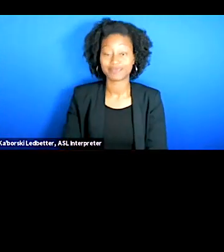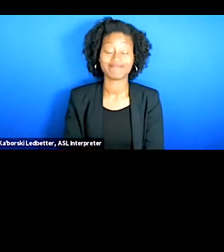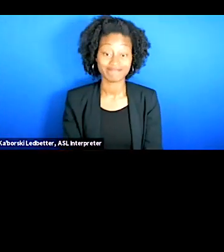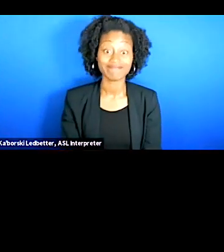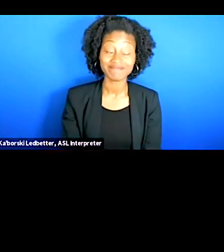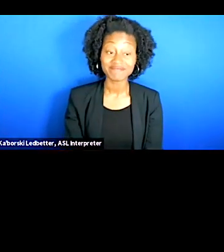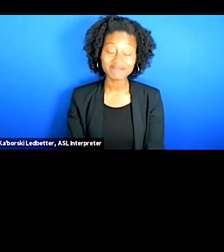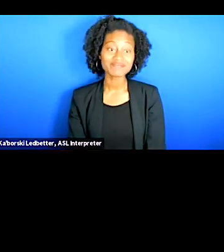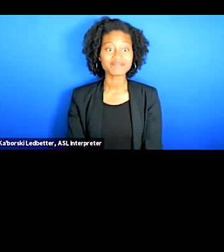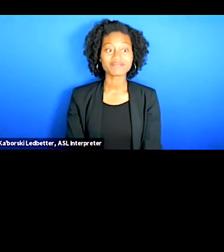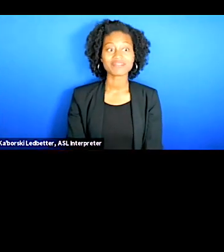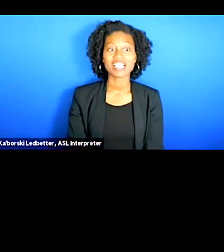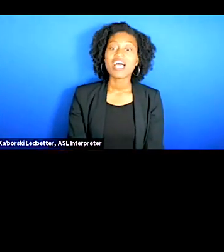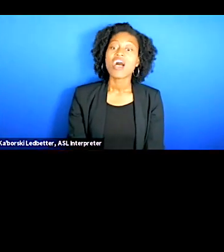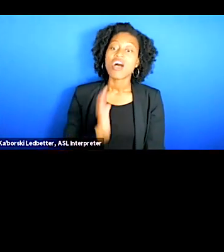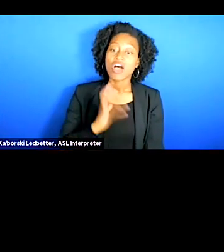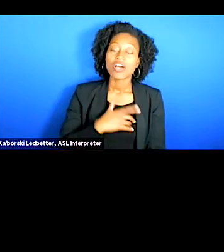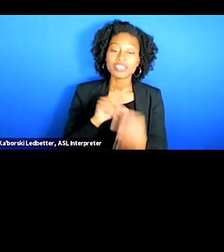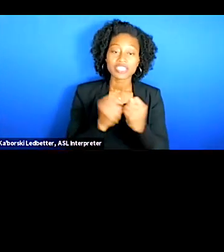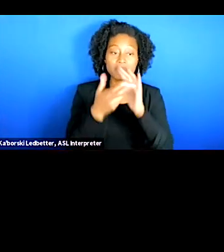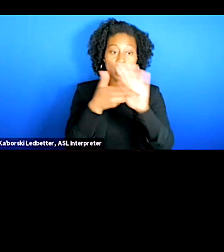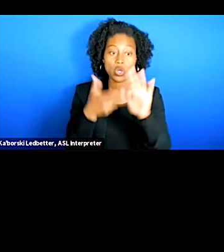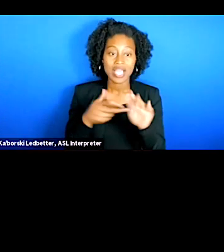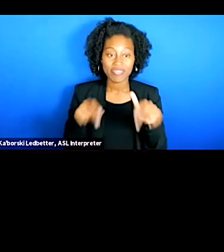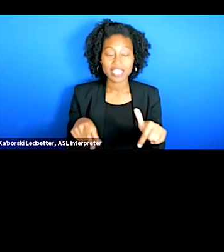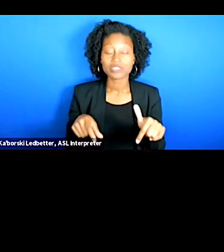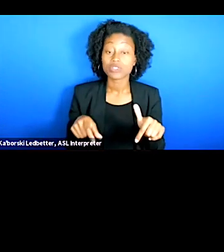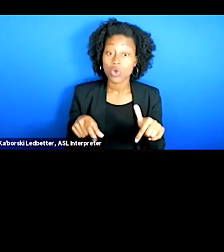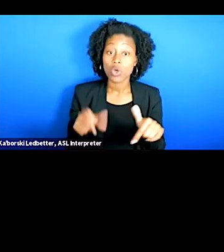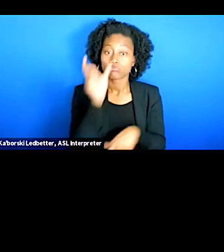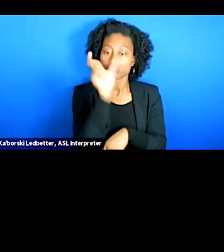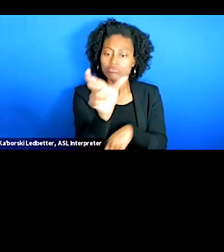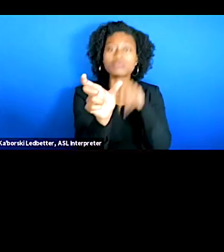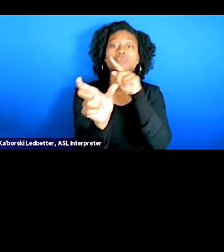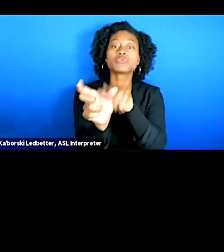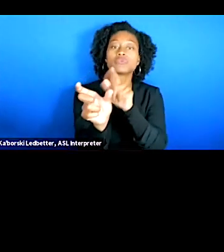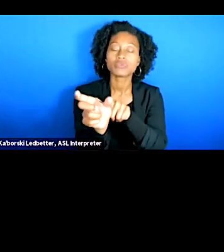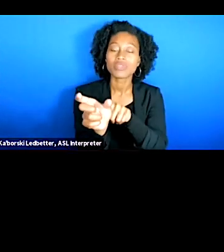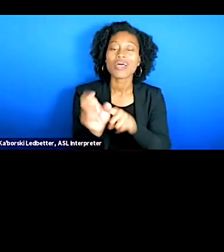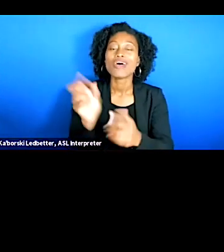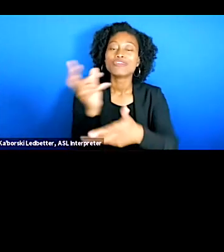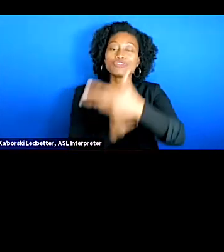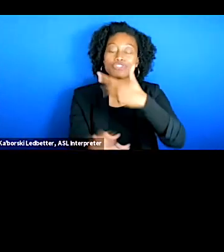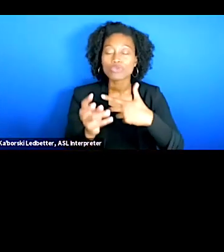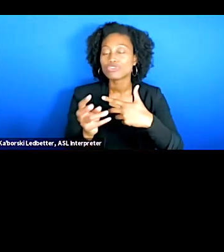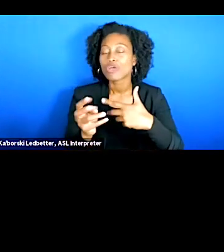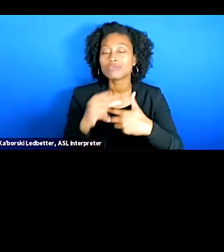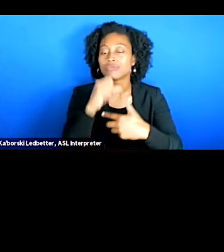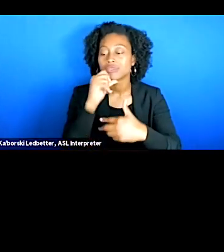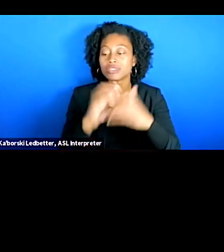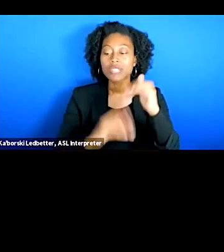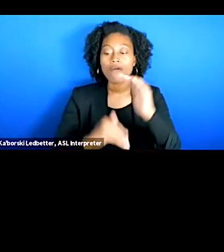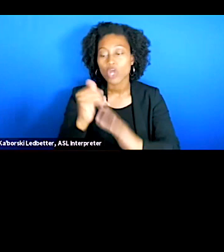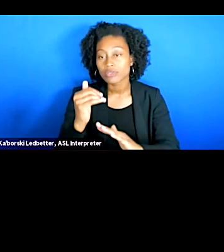The team coded this section as social discomfort because of Chiara's response to the administrative staff